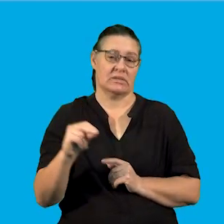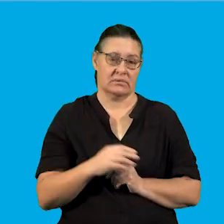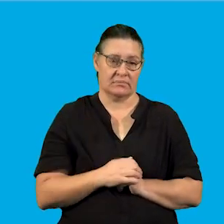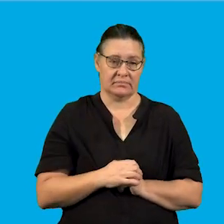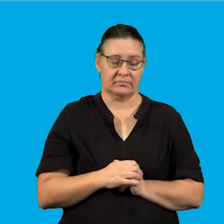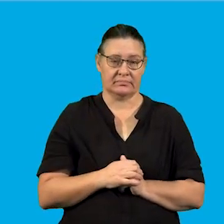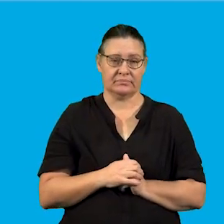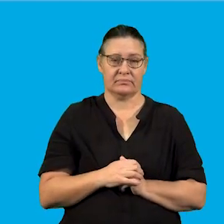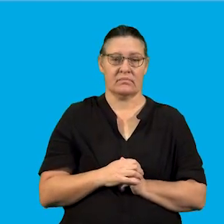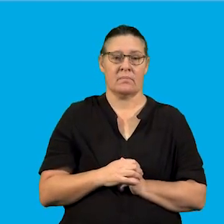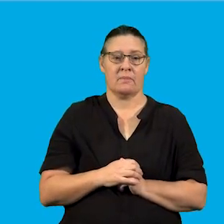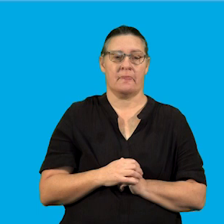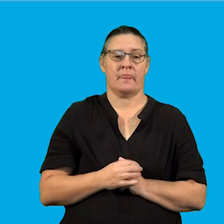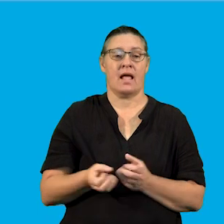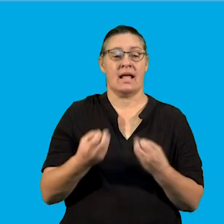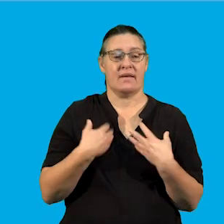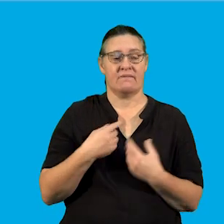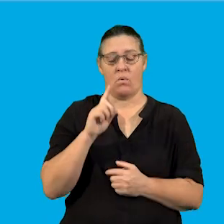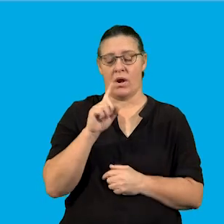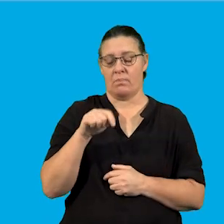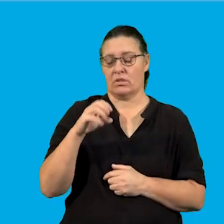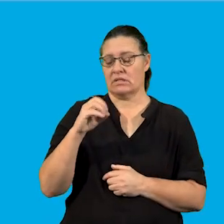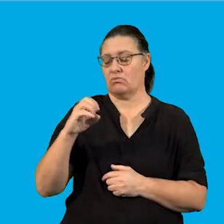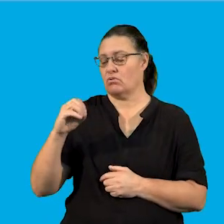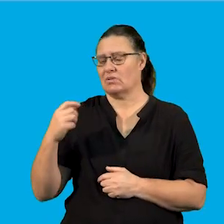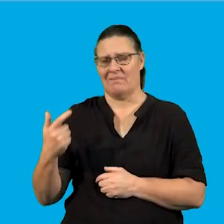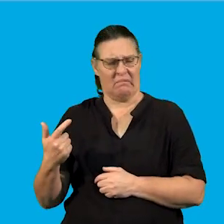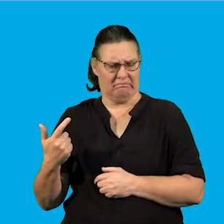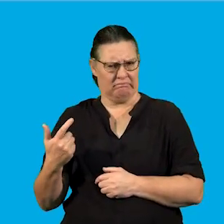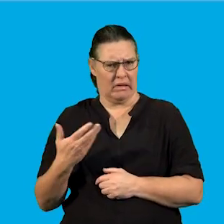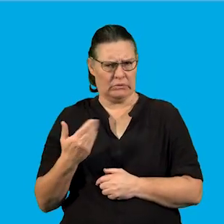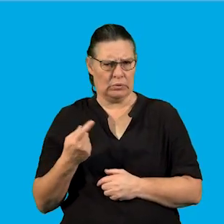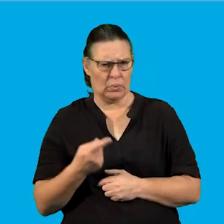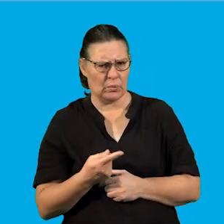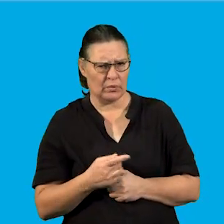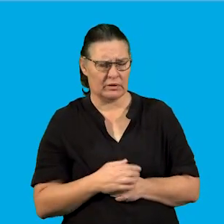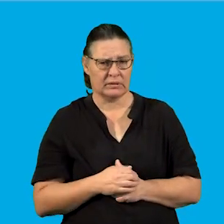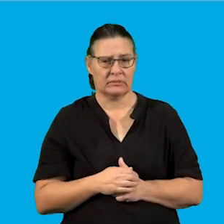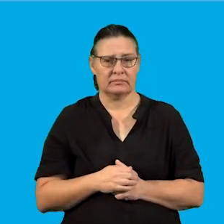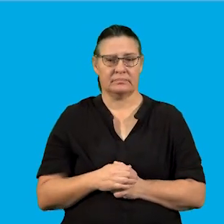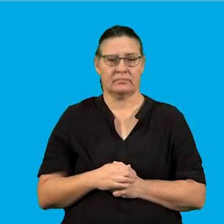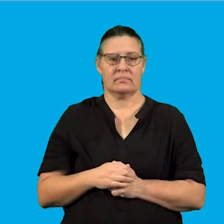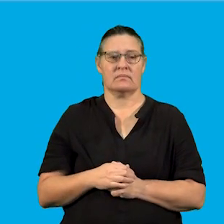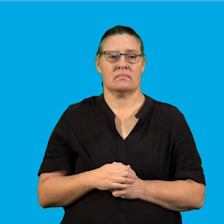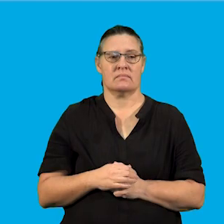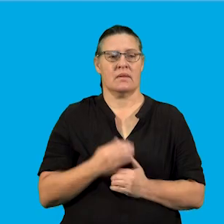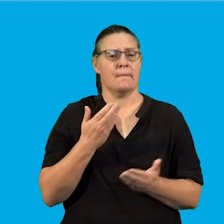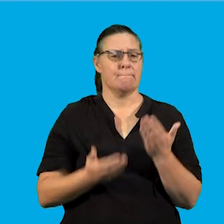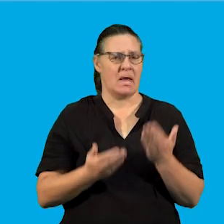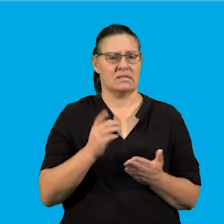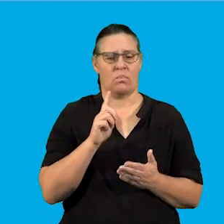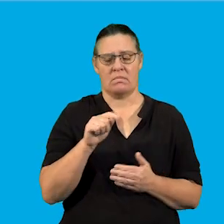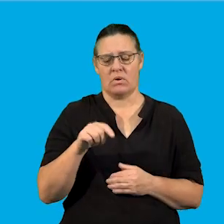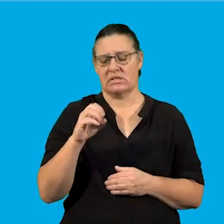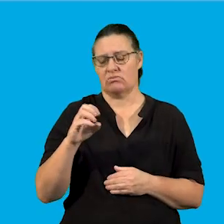20. Then we are given a mystery element. We don't know what it is. All we know that it has an